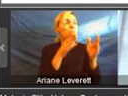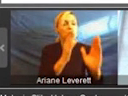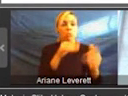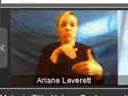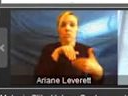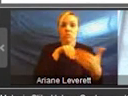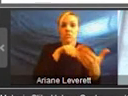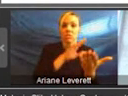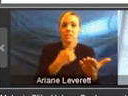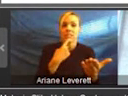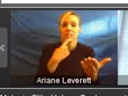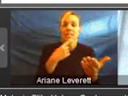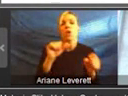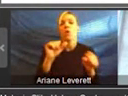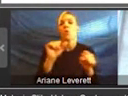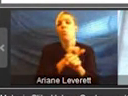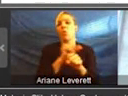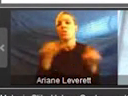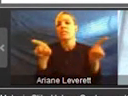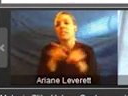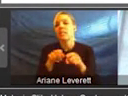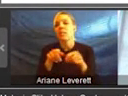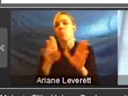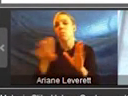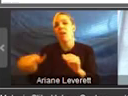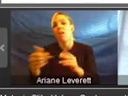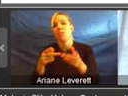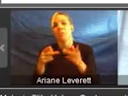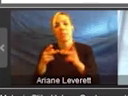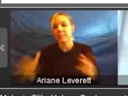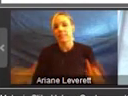way somewhere else. There's so many